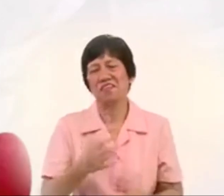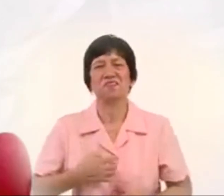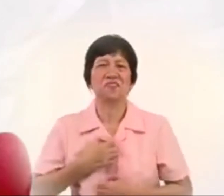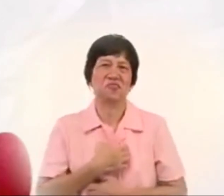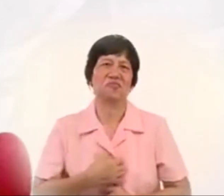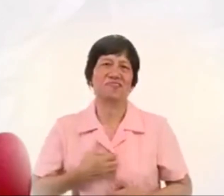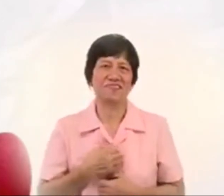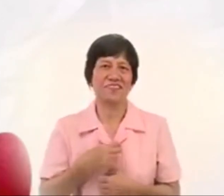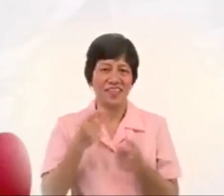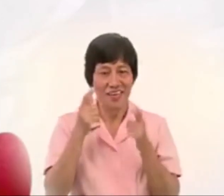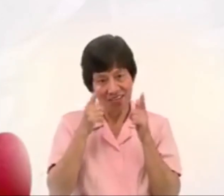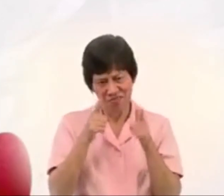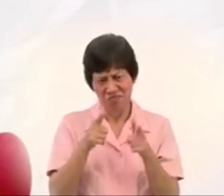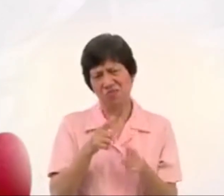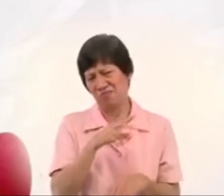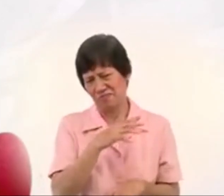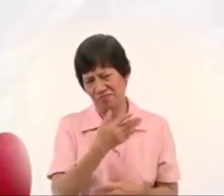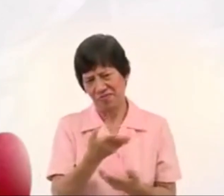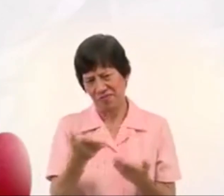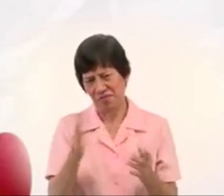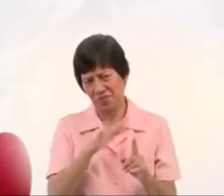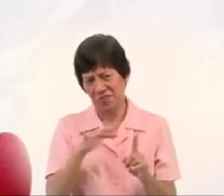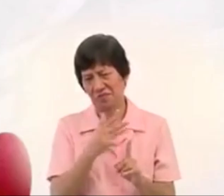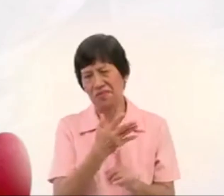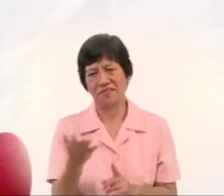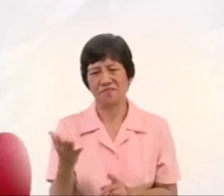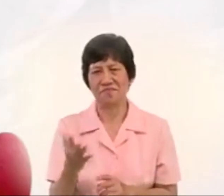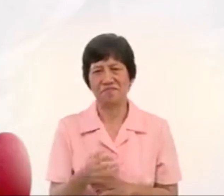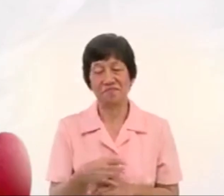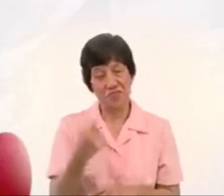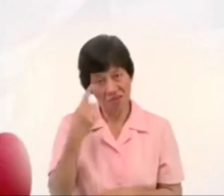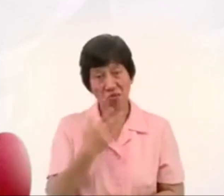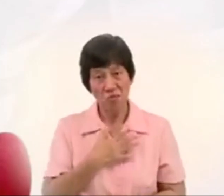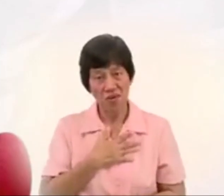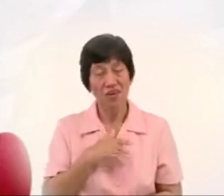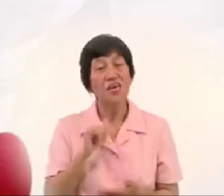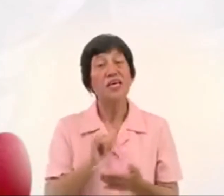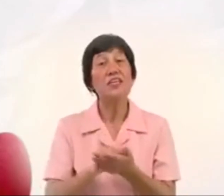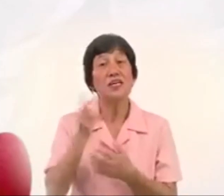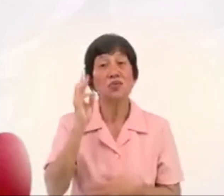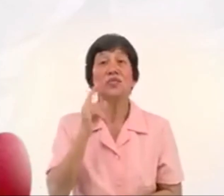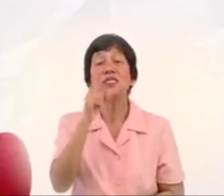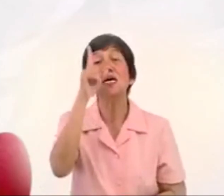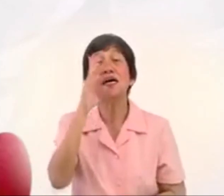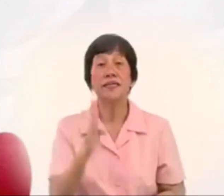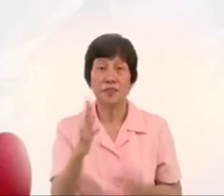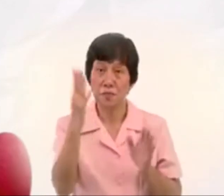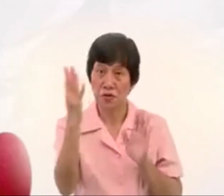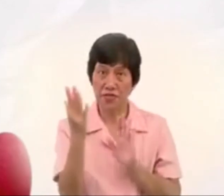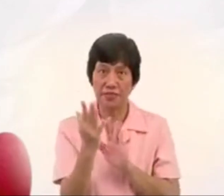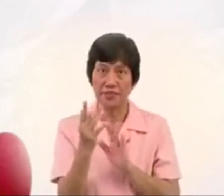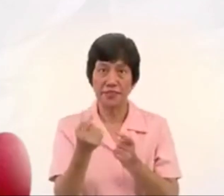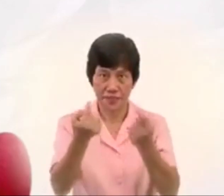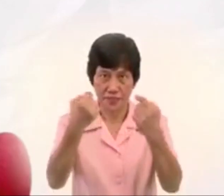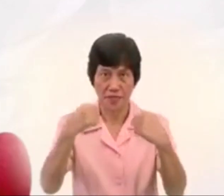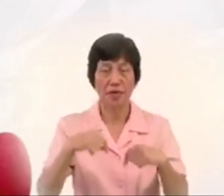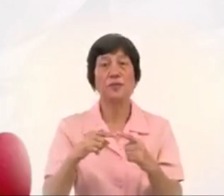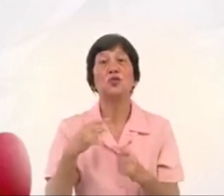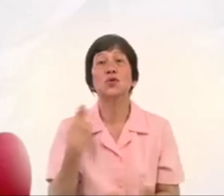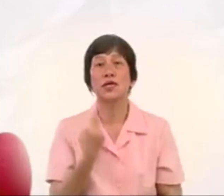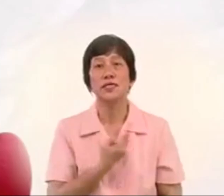enjoyed looking at them. And for me, that was God's presence coming to